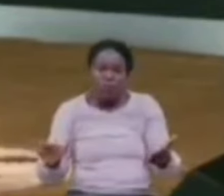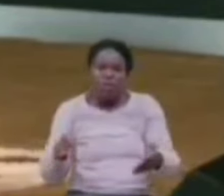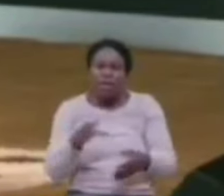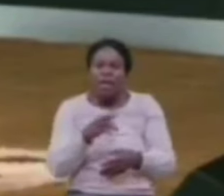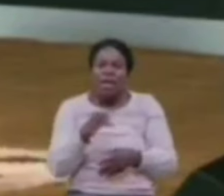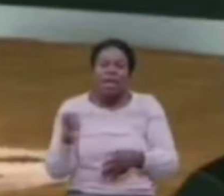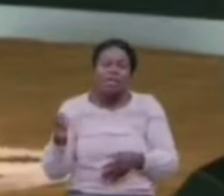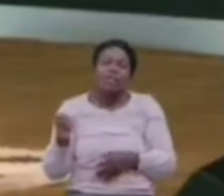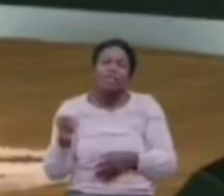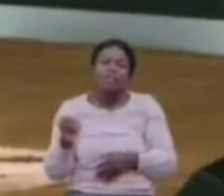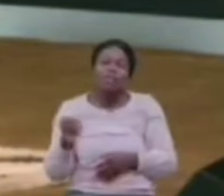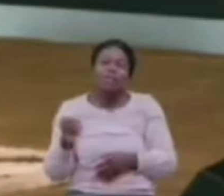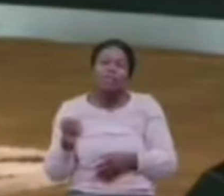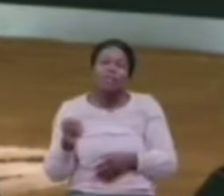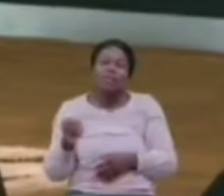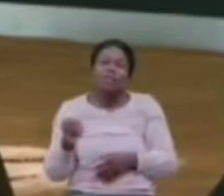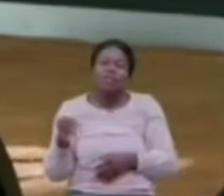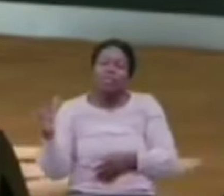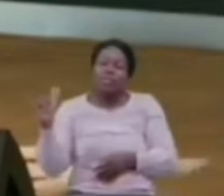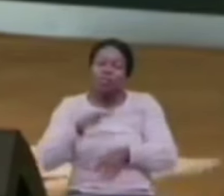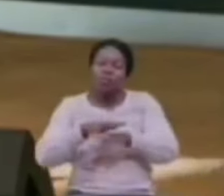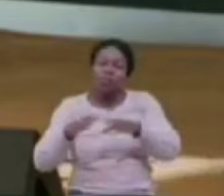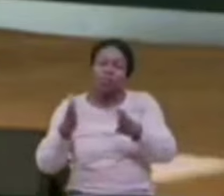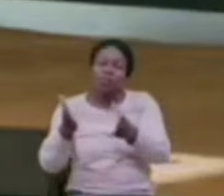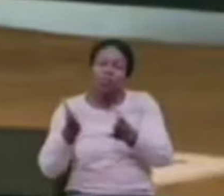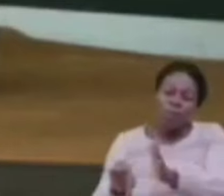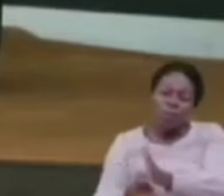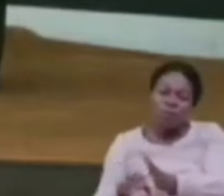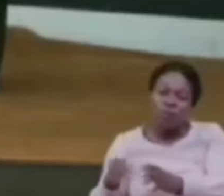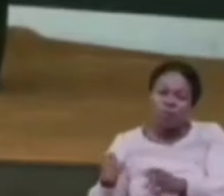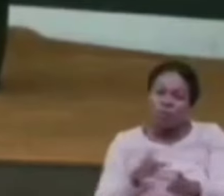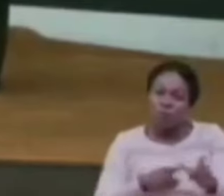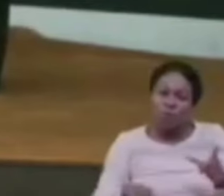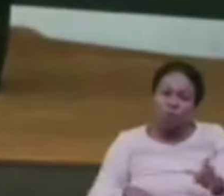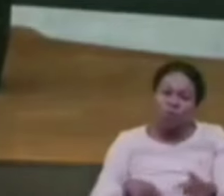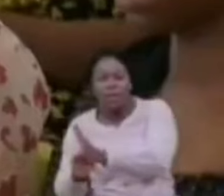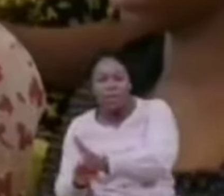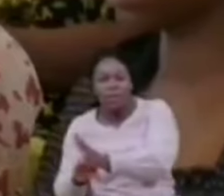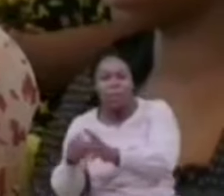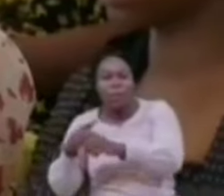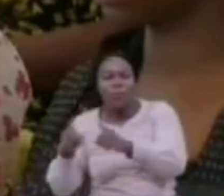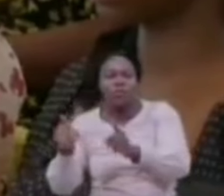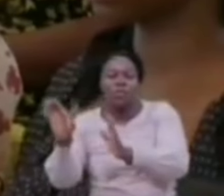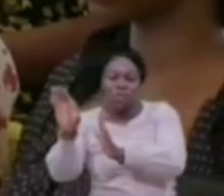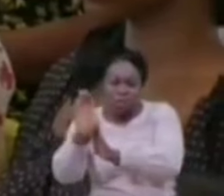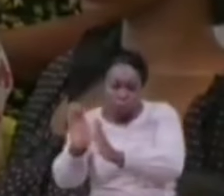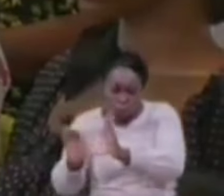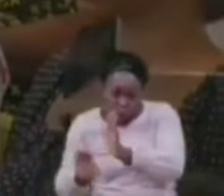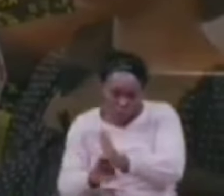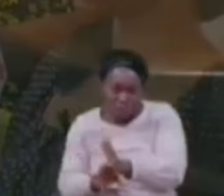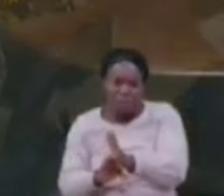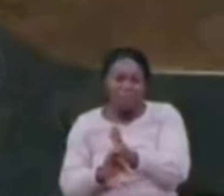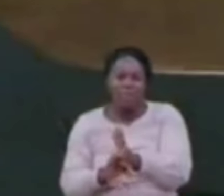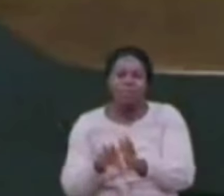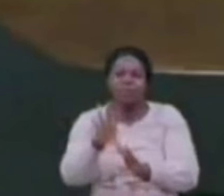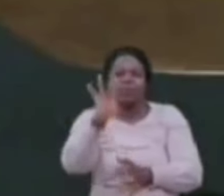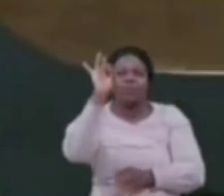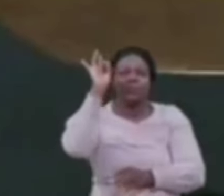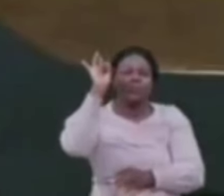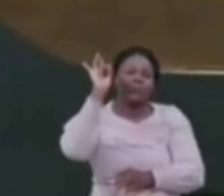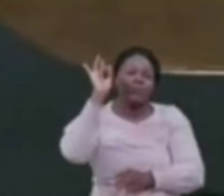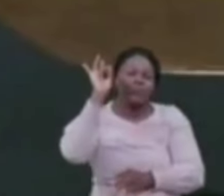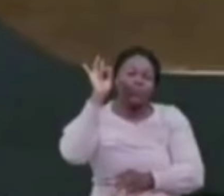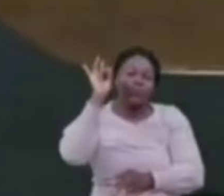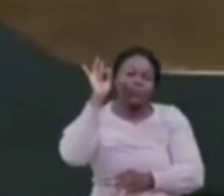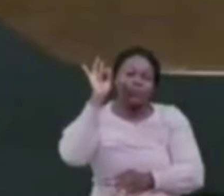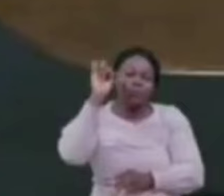the commandment of the Lord. They wanted vow. What do you want? Go back to those commandments.